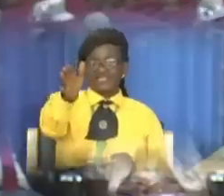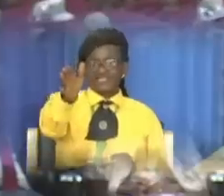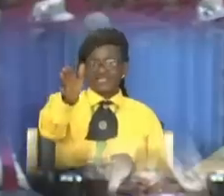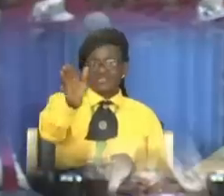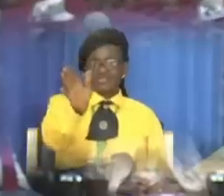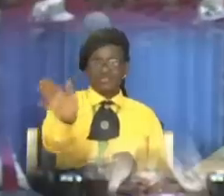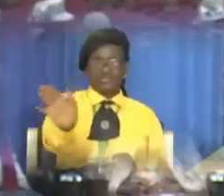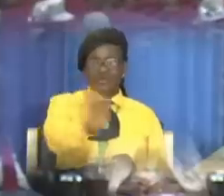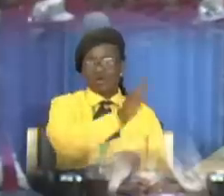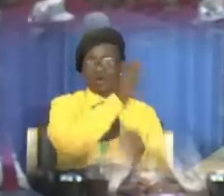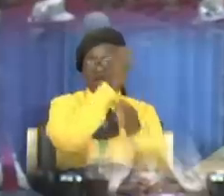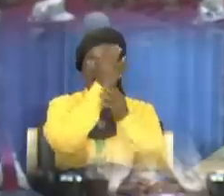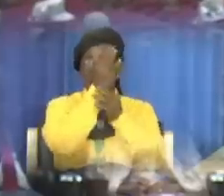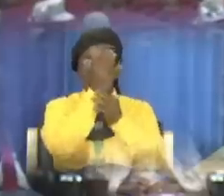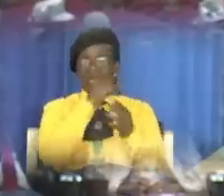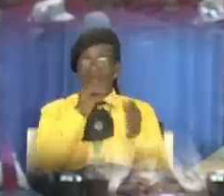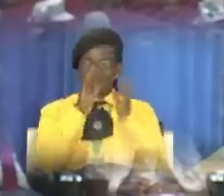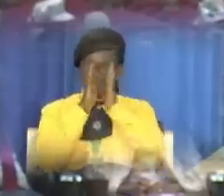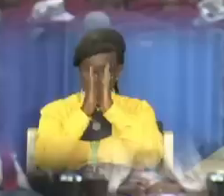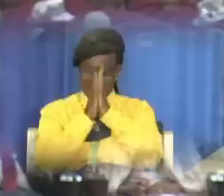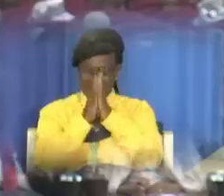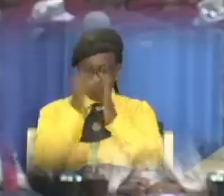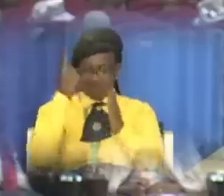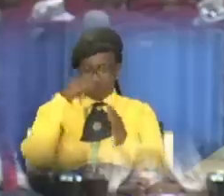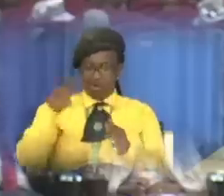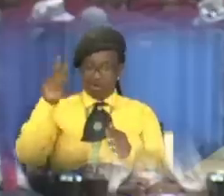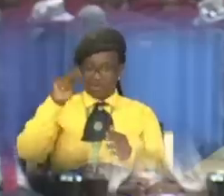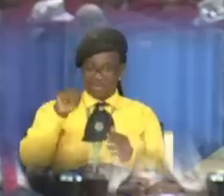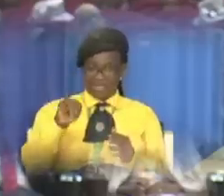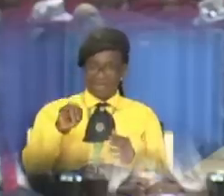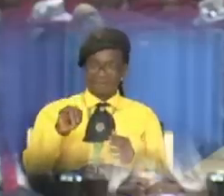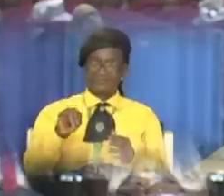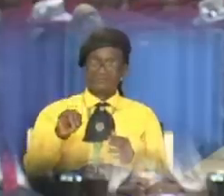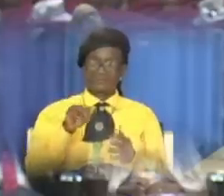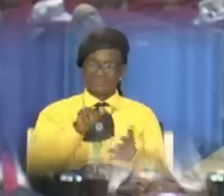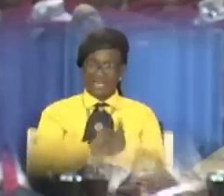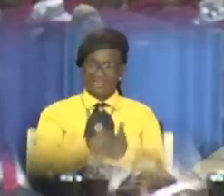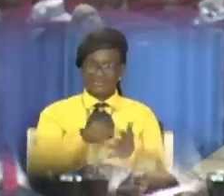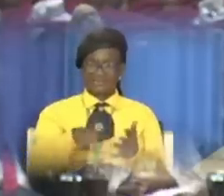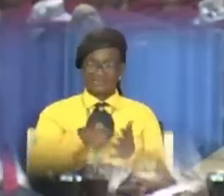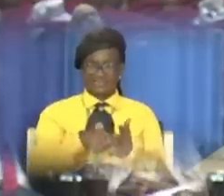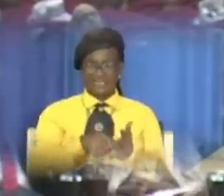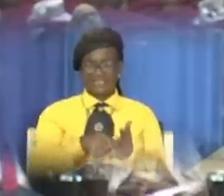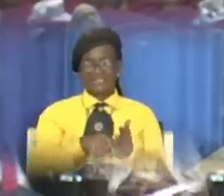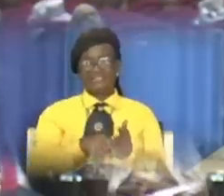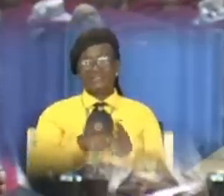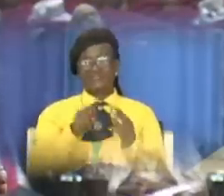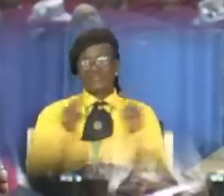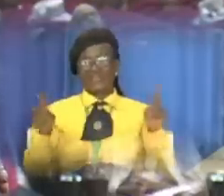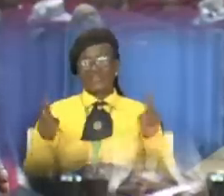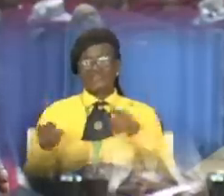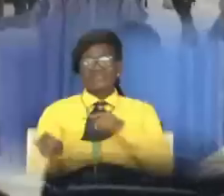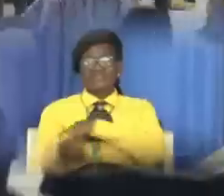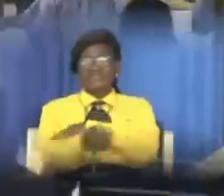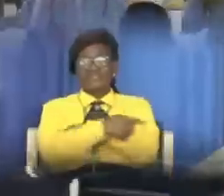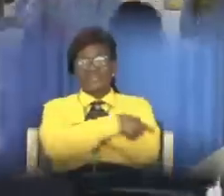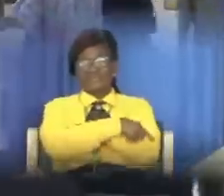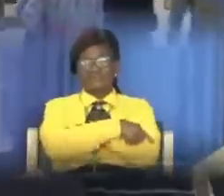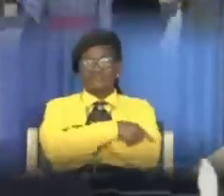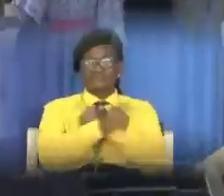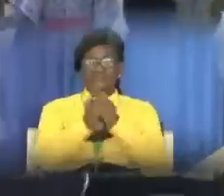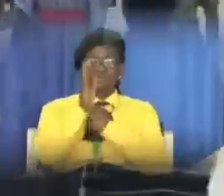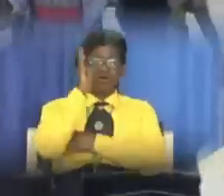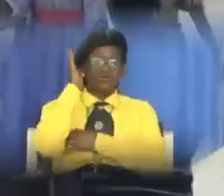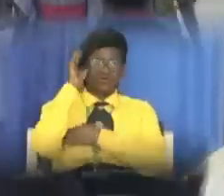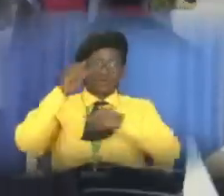also. Pray that this very day, God will accept them into the family of